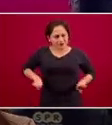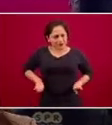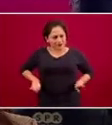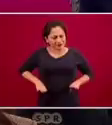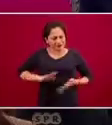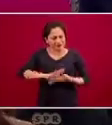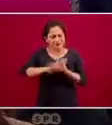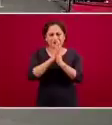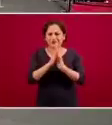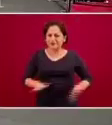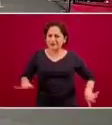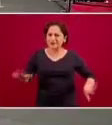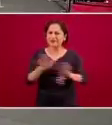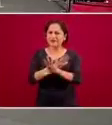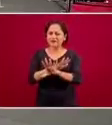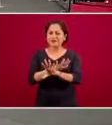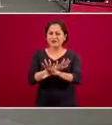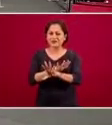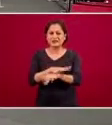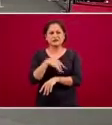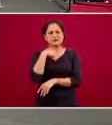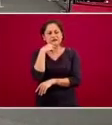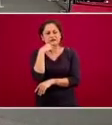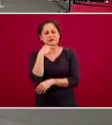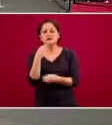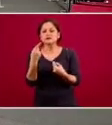friends? What can we do?